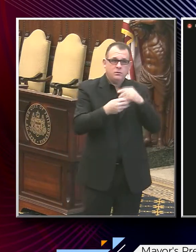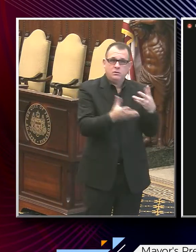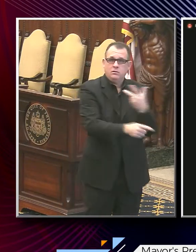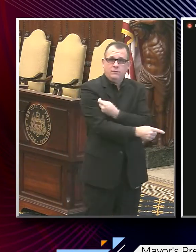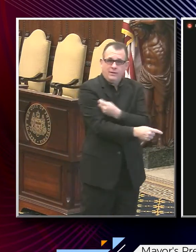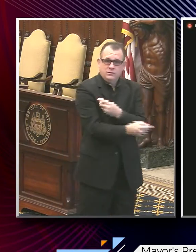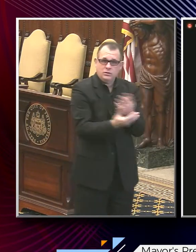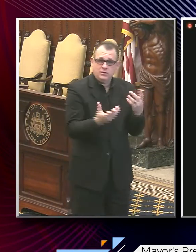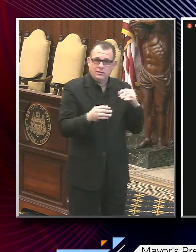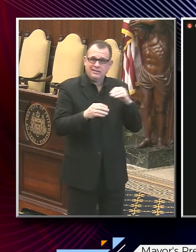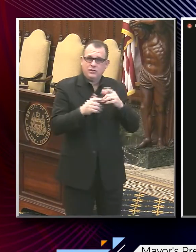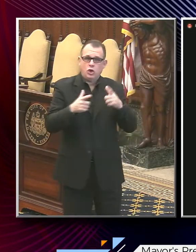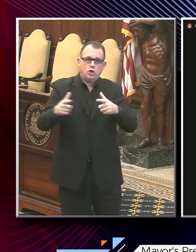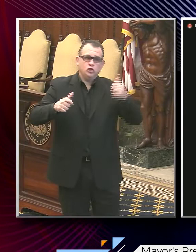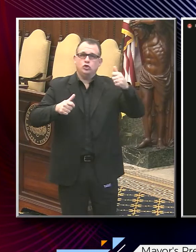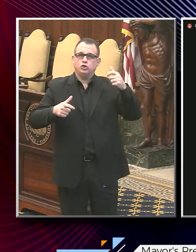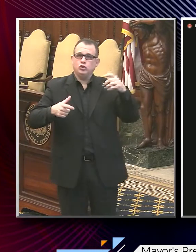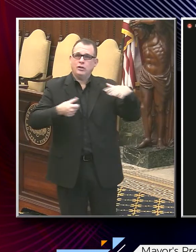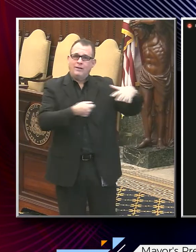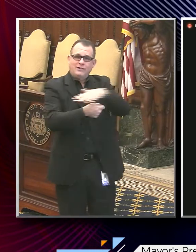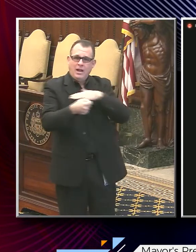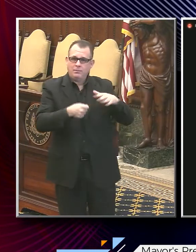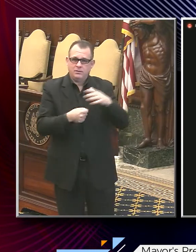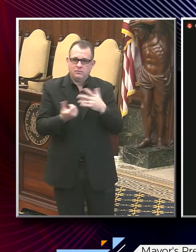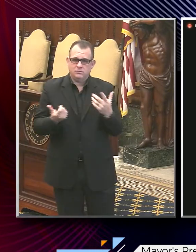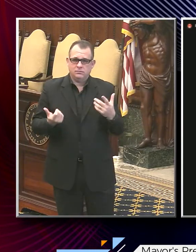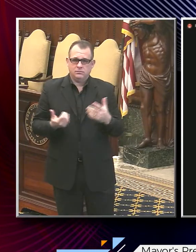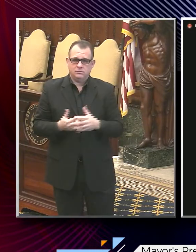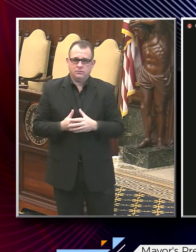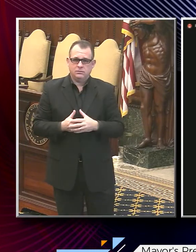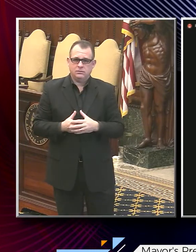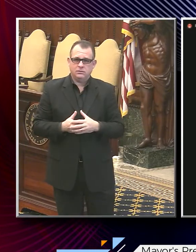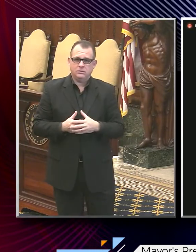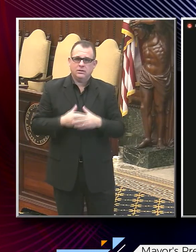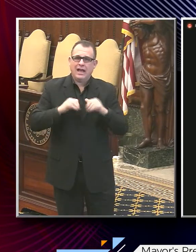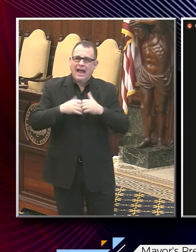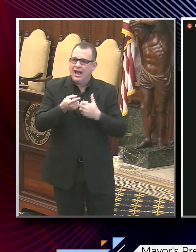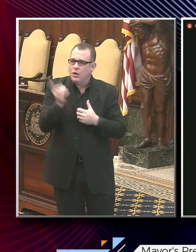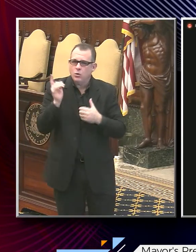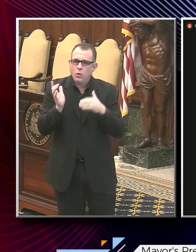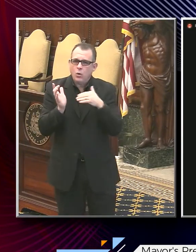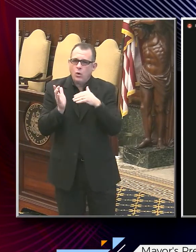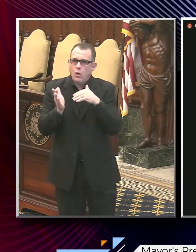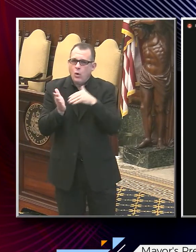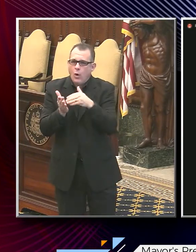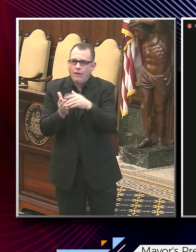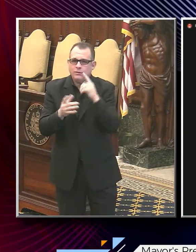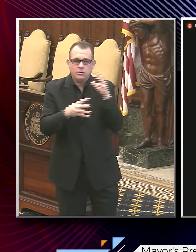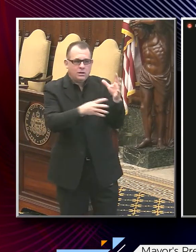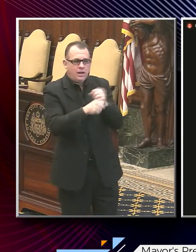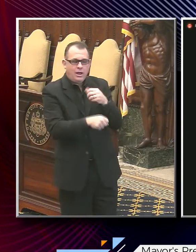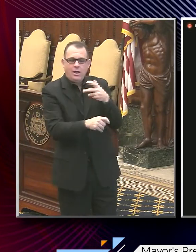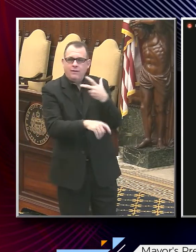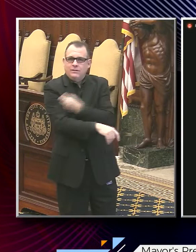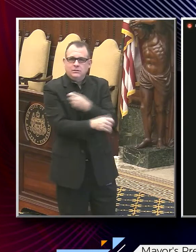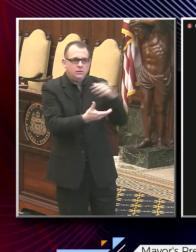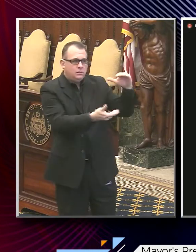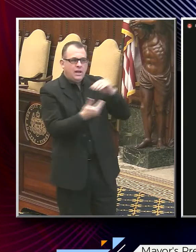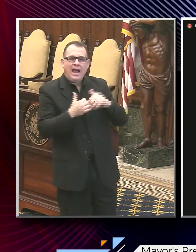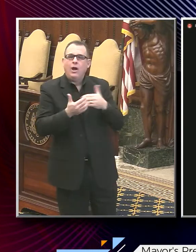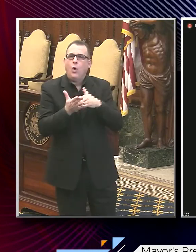get it in terms of like a large setting. How much vaccine, I guess, how often do you all get the vaccine? Is